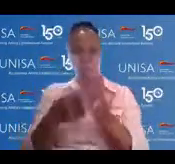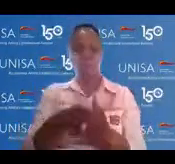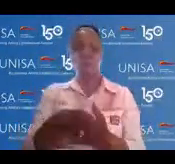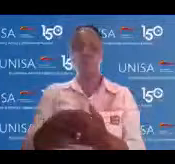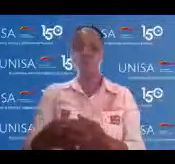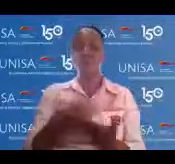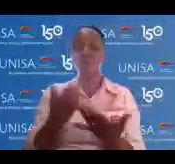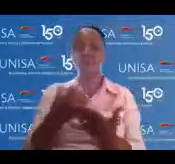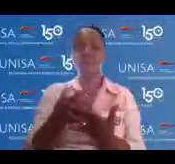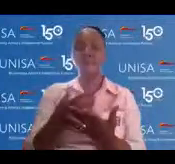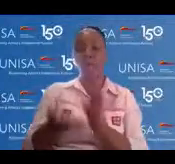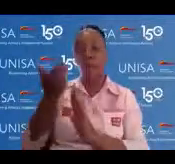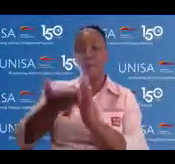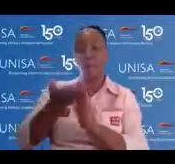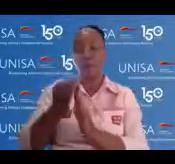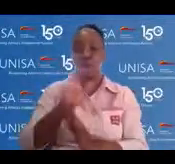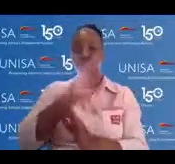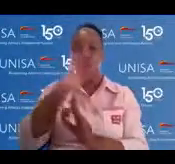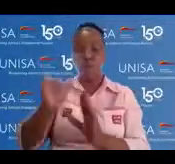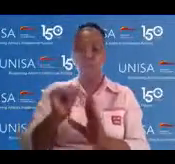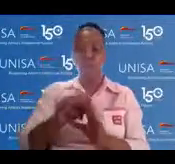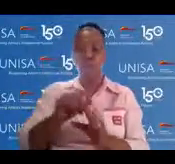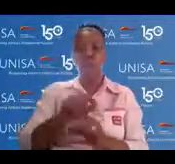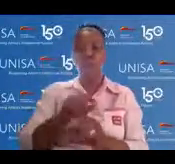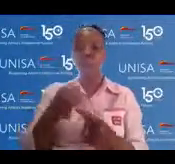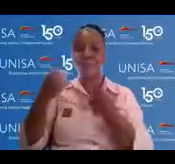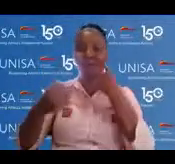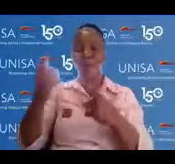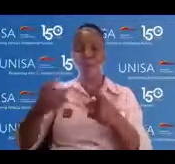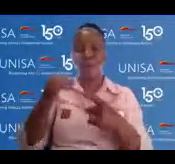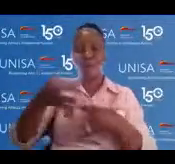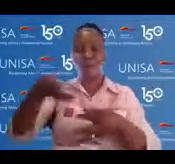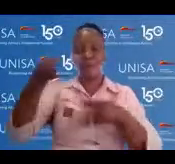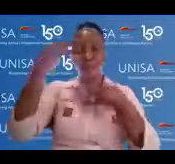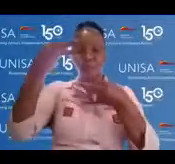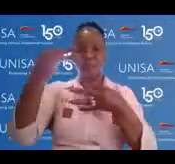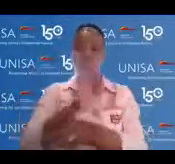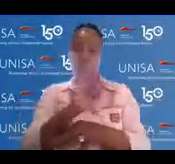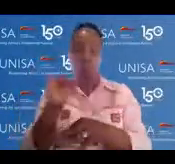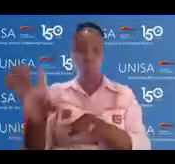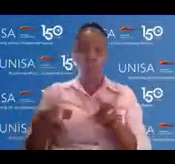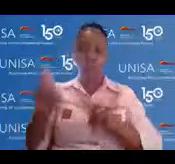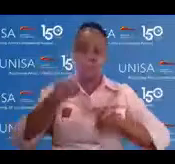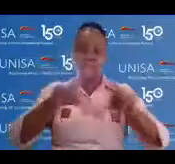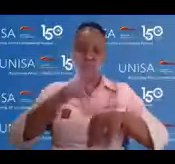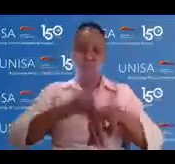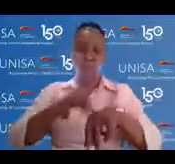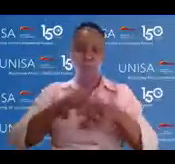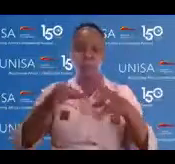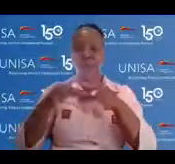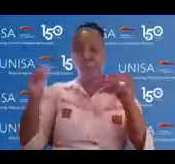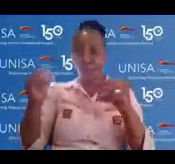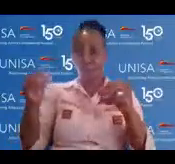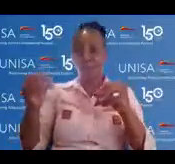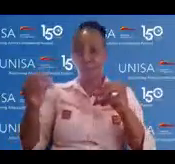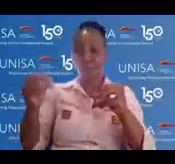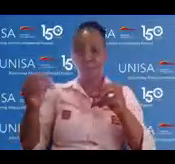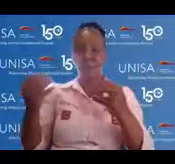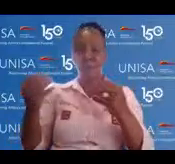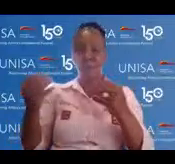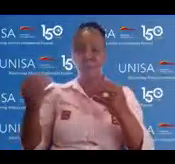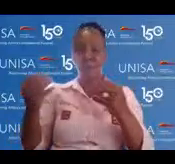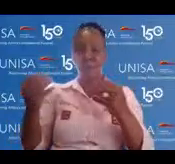this is very important. Now, once your invigilation time has run out, so you've reached the end of